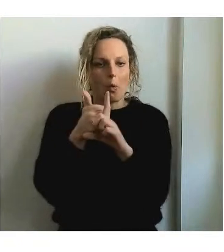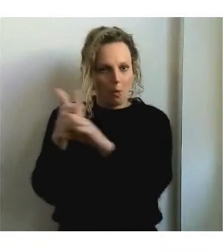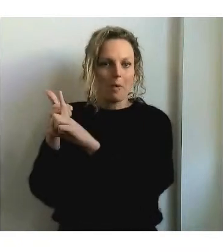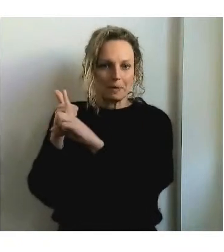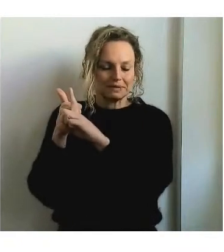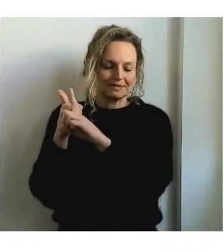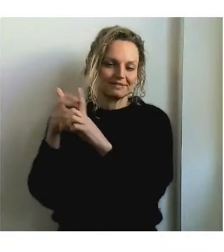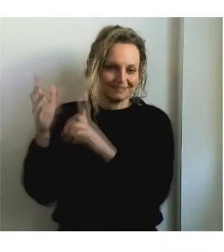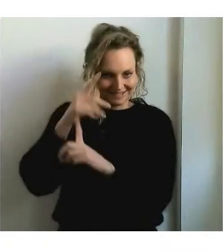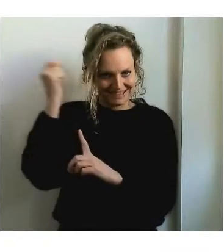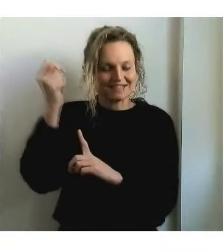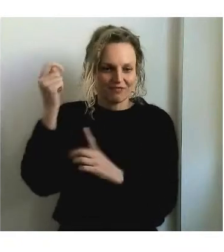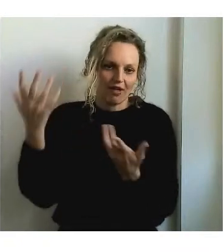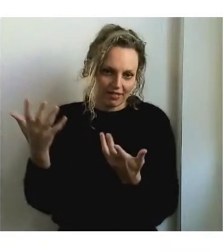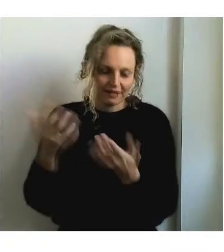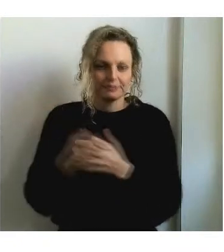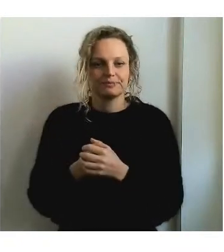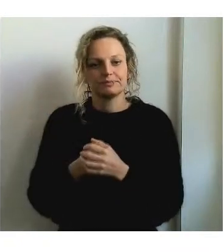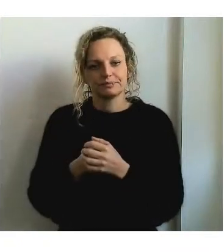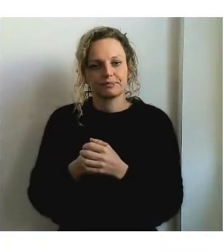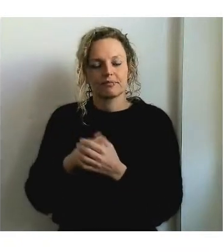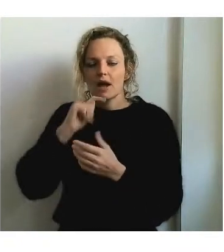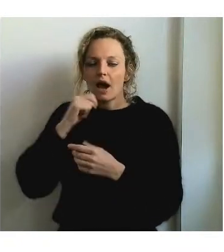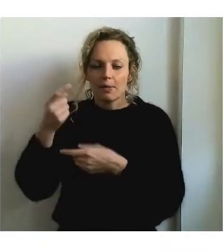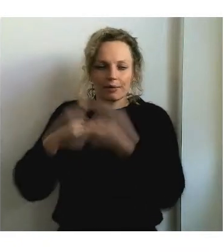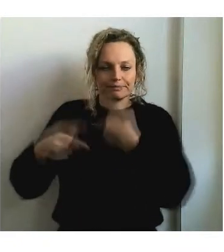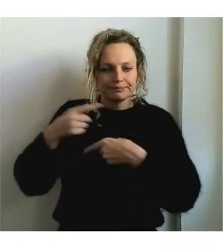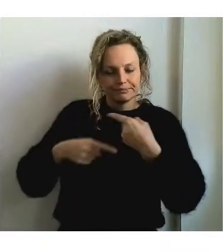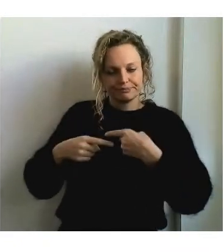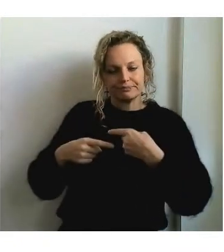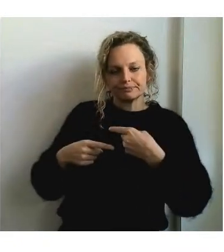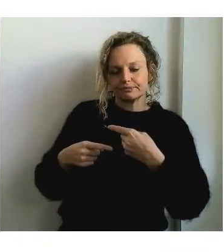back and kind of give a bit more of that journey.